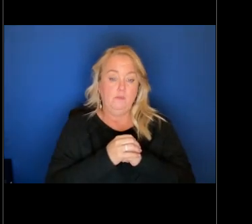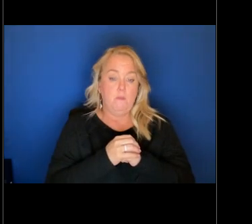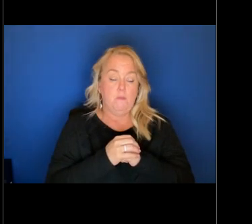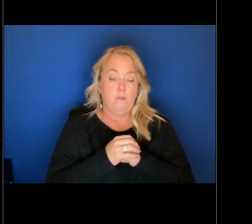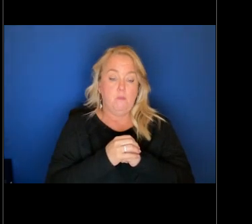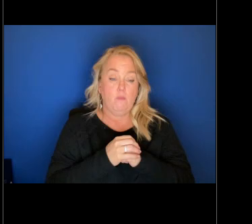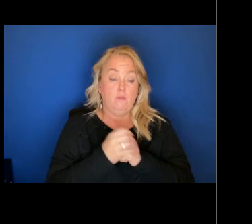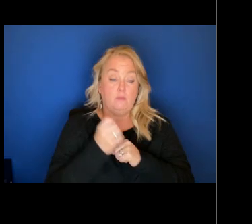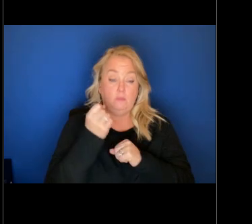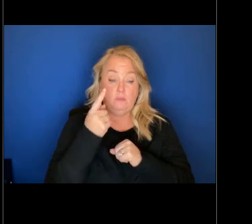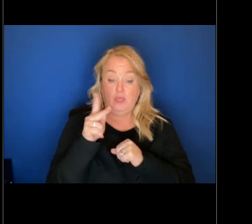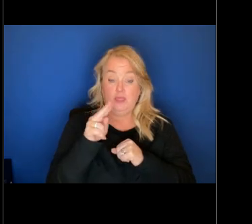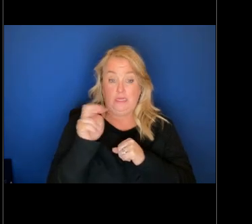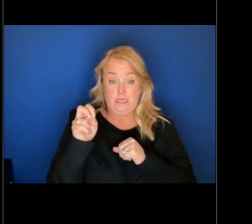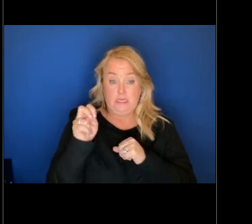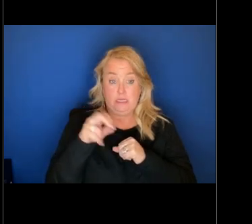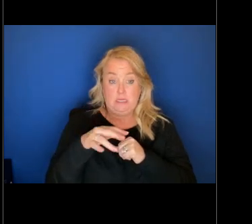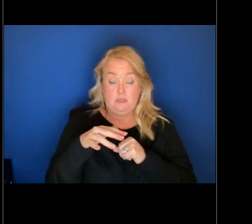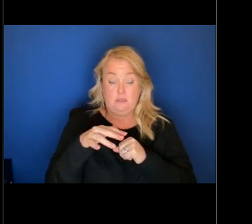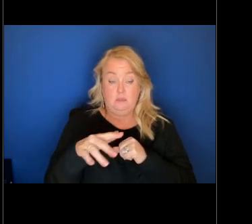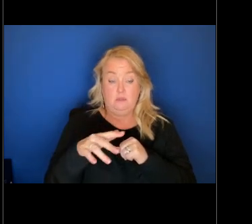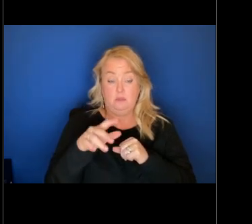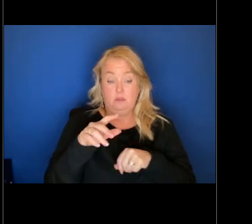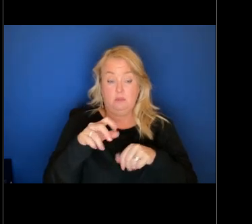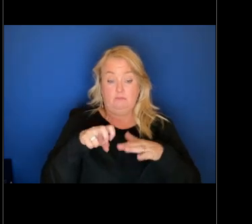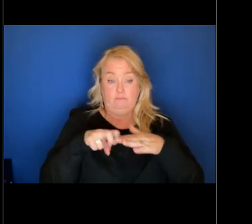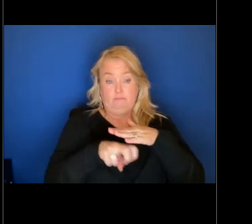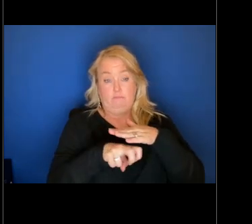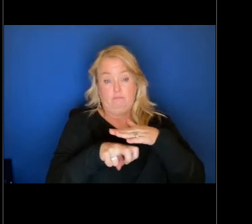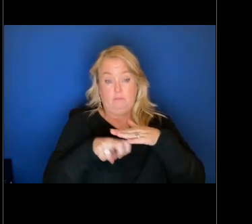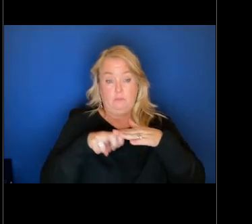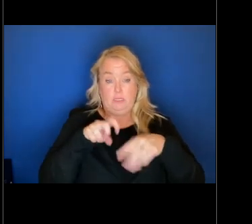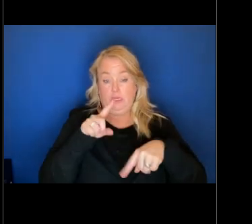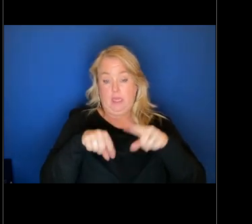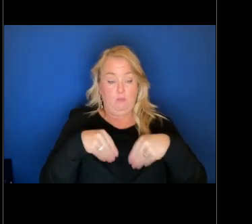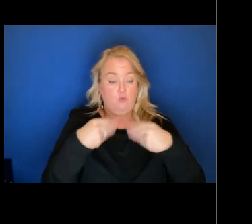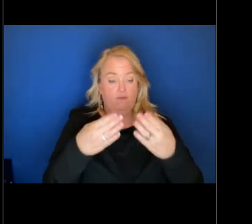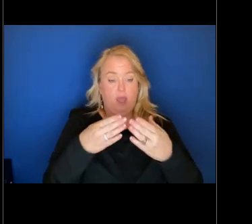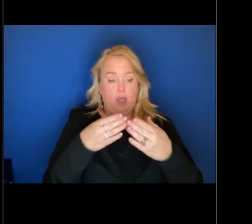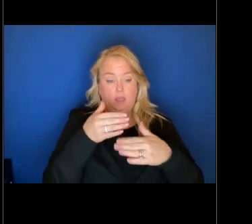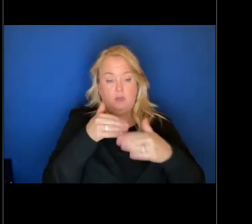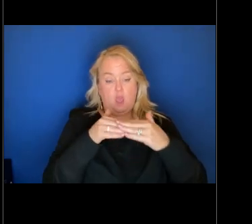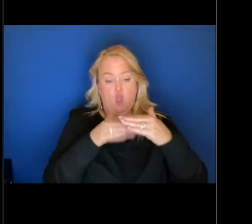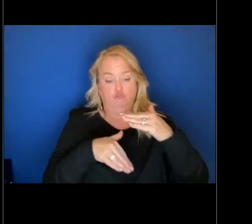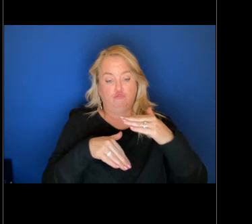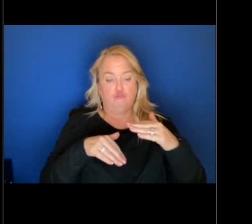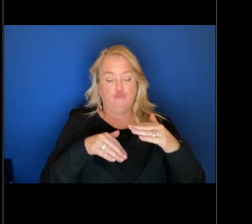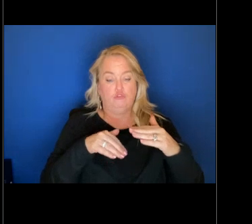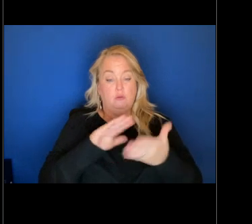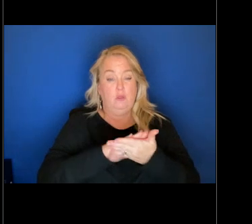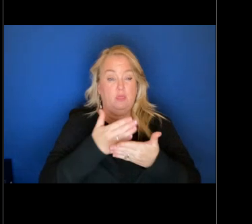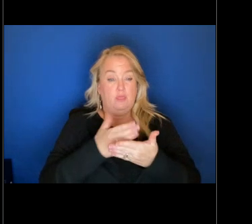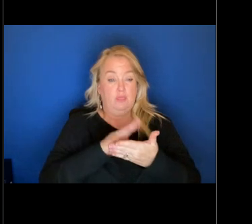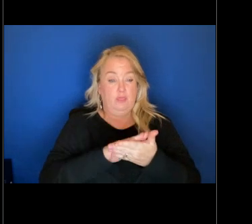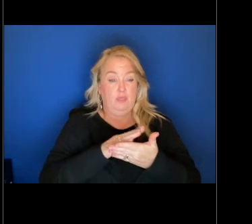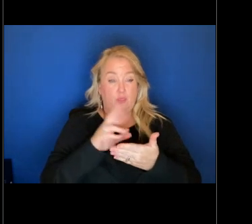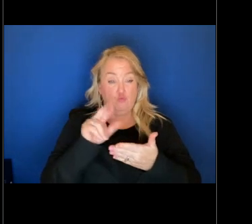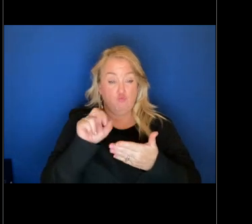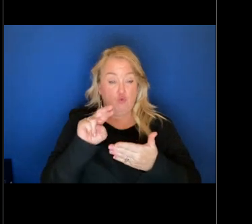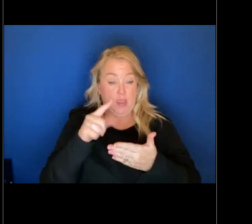Since knee space cannot be provided below a range, kitchens with a range at the